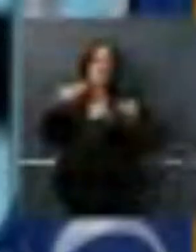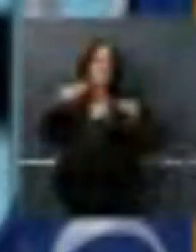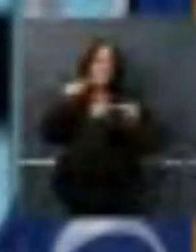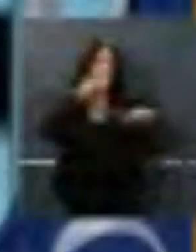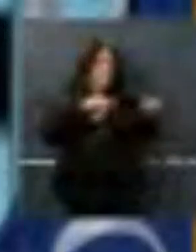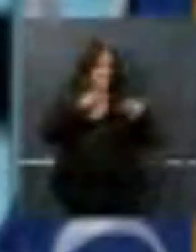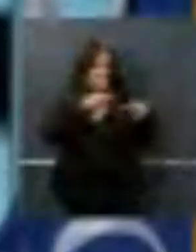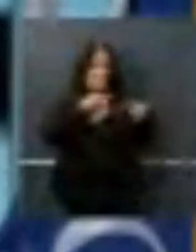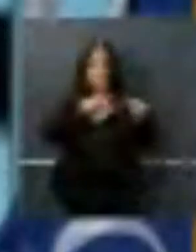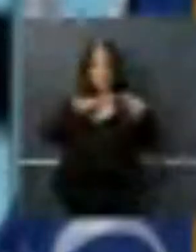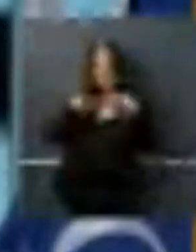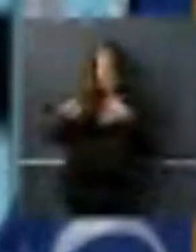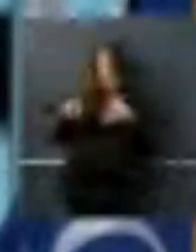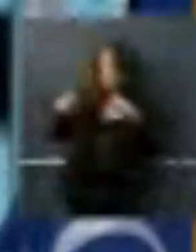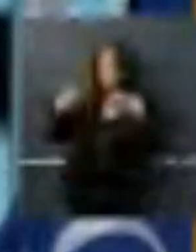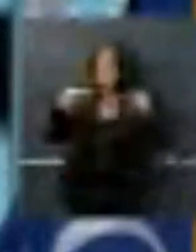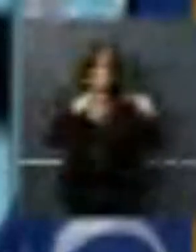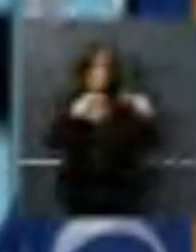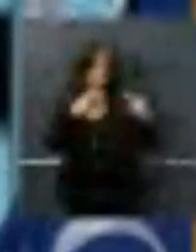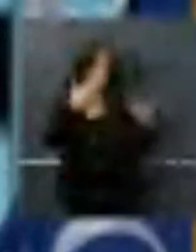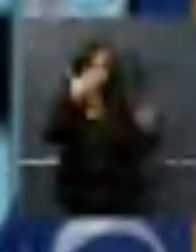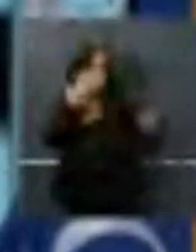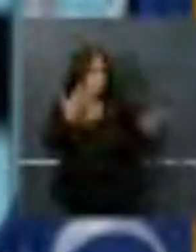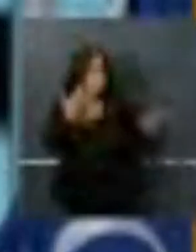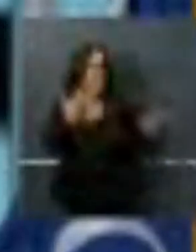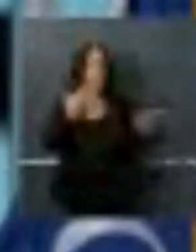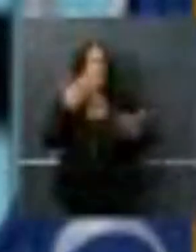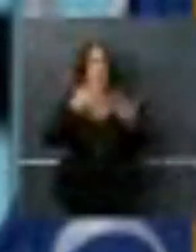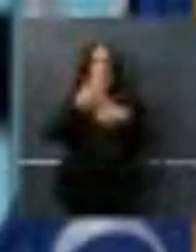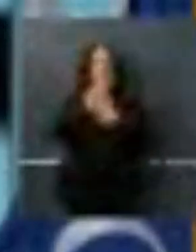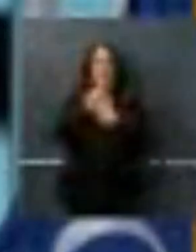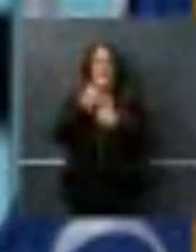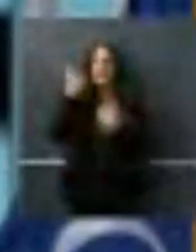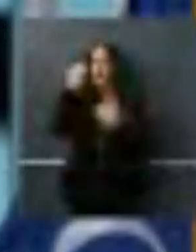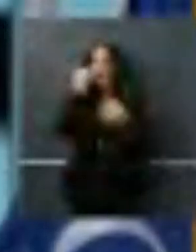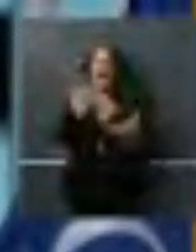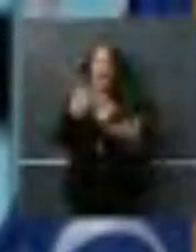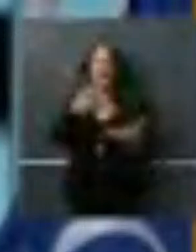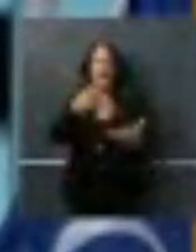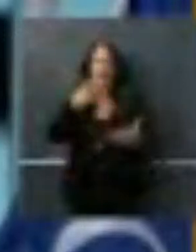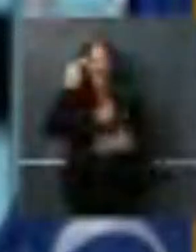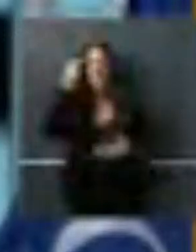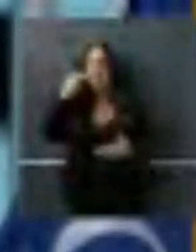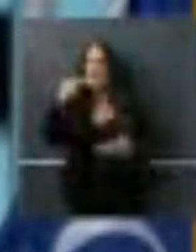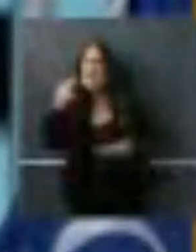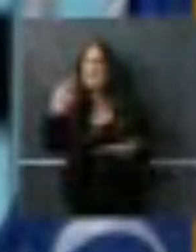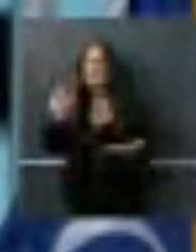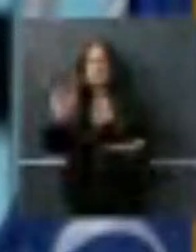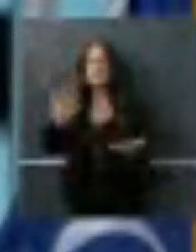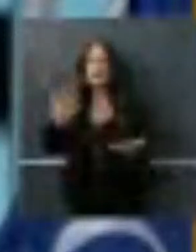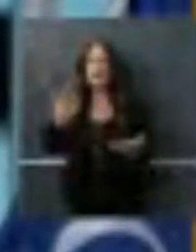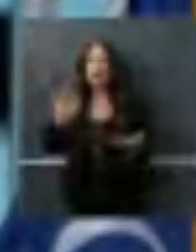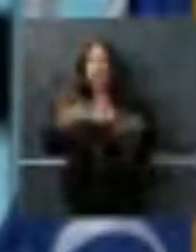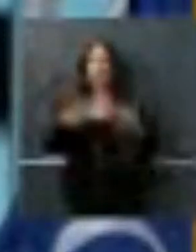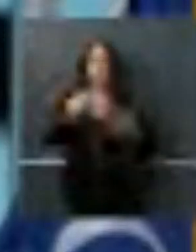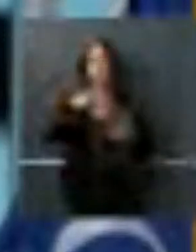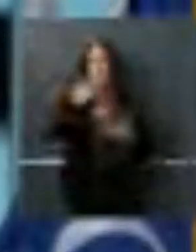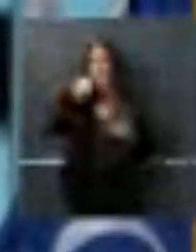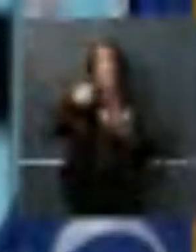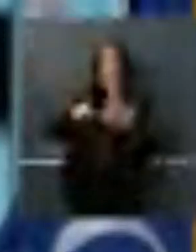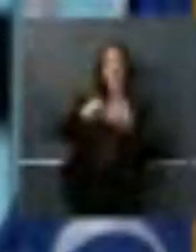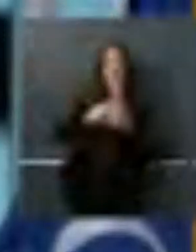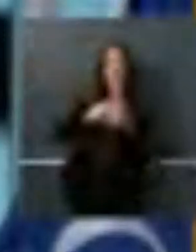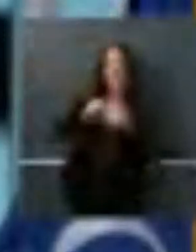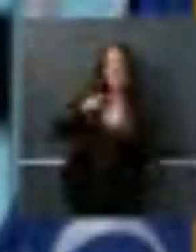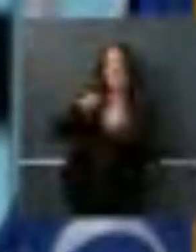nephew, niece, and you think, well, you know what, I should check in with Bobby and just say, hey, I know you are likely to want